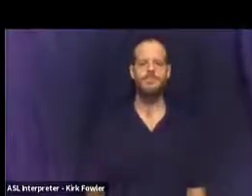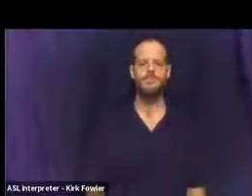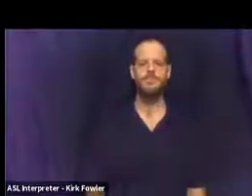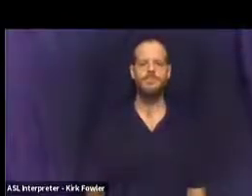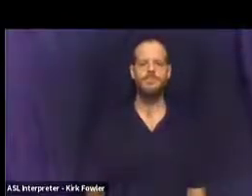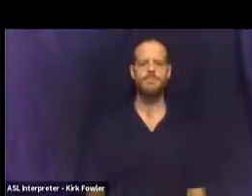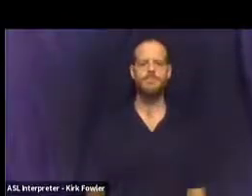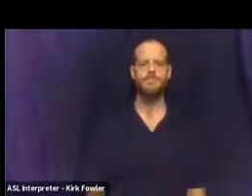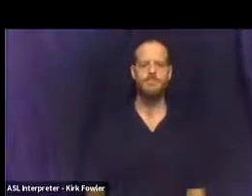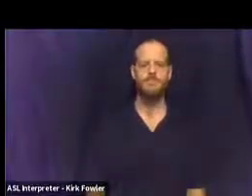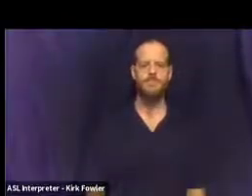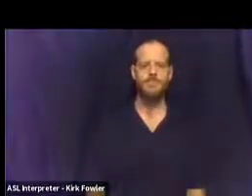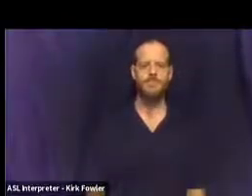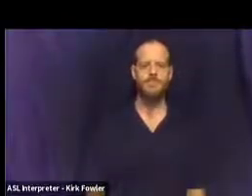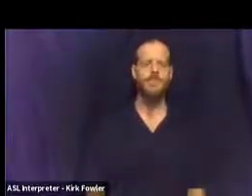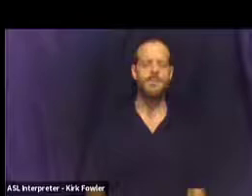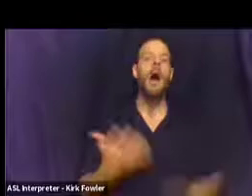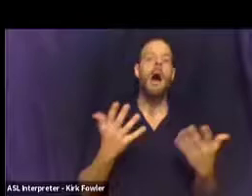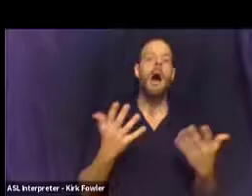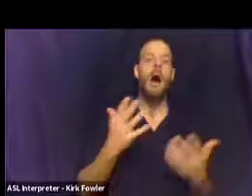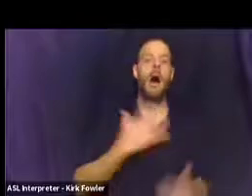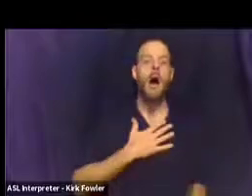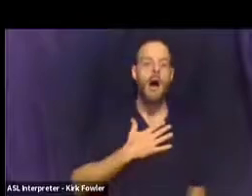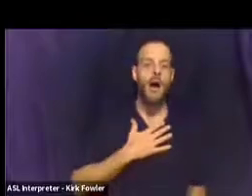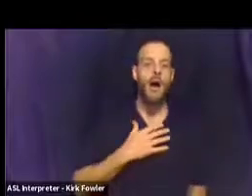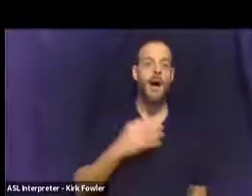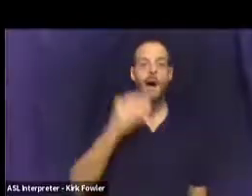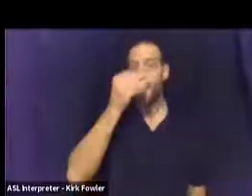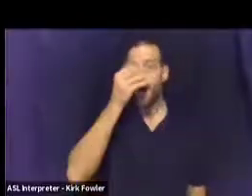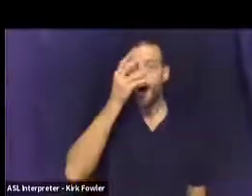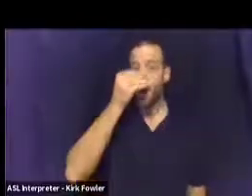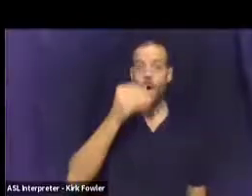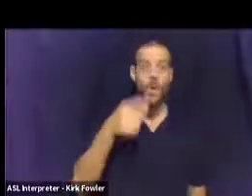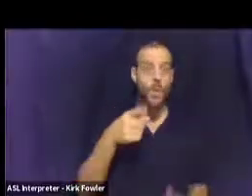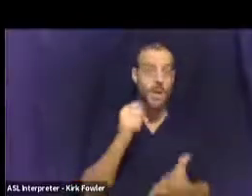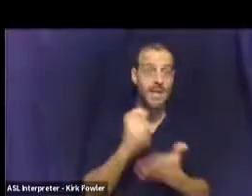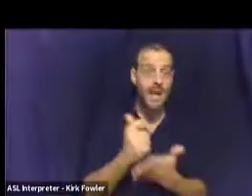Uh-oh. Do you need help?